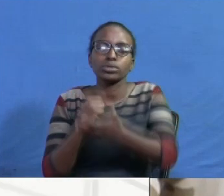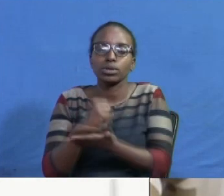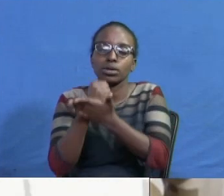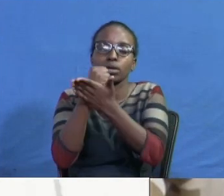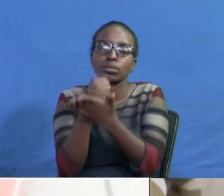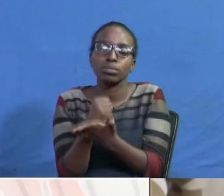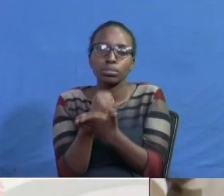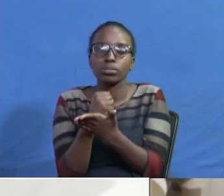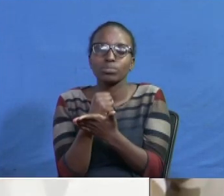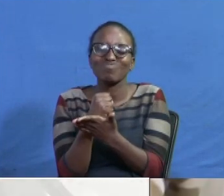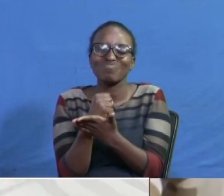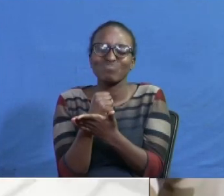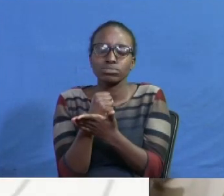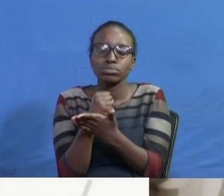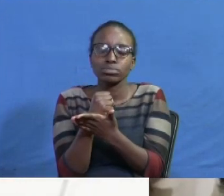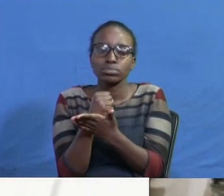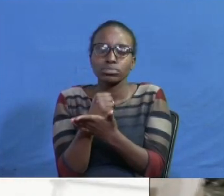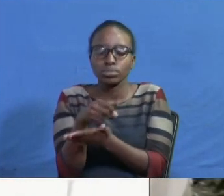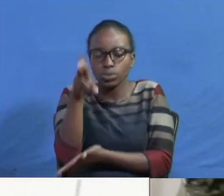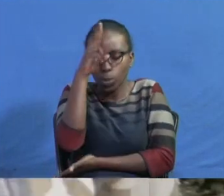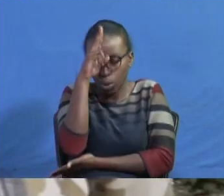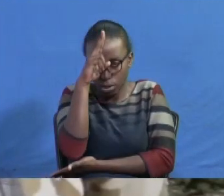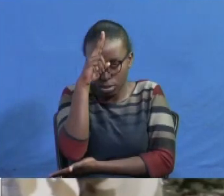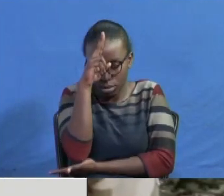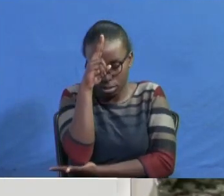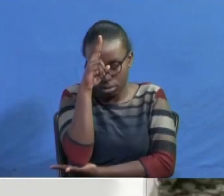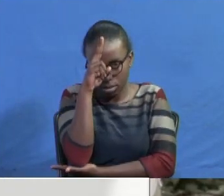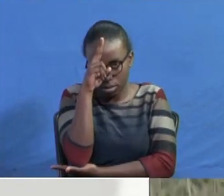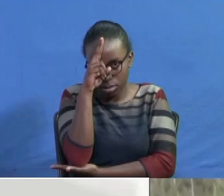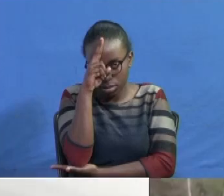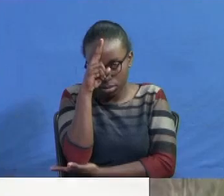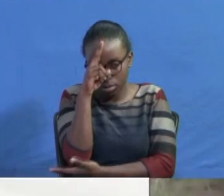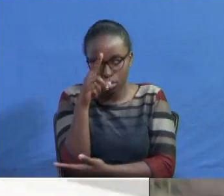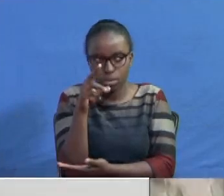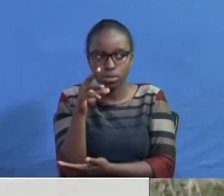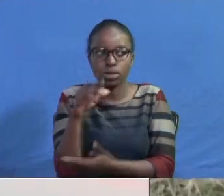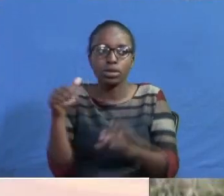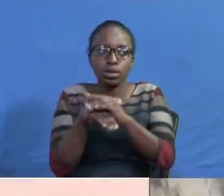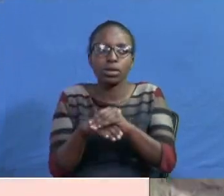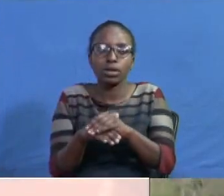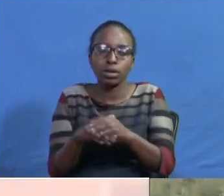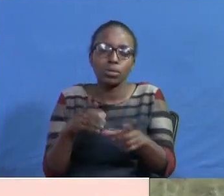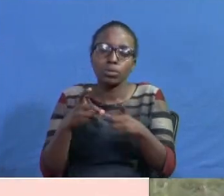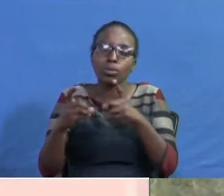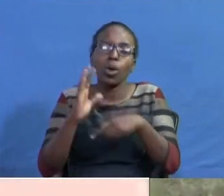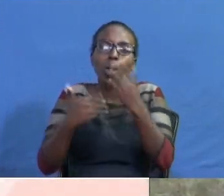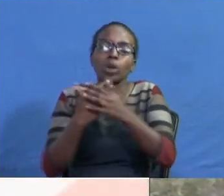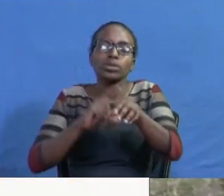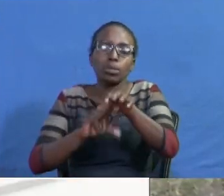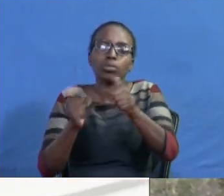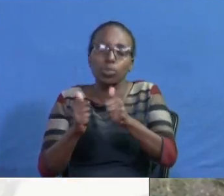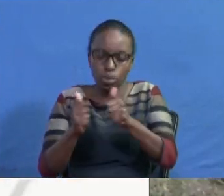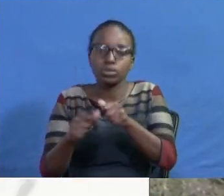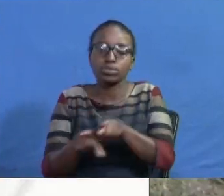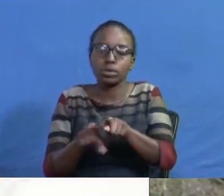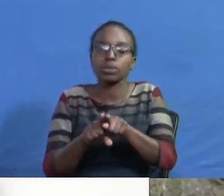kusaidia officers katika hiyo operationi. The affected families have been promised